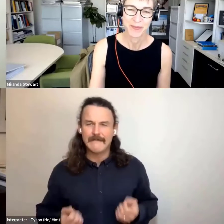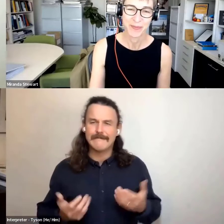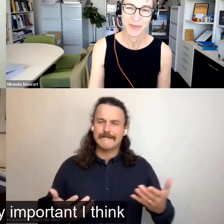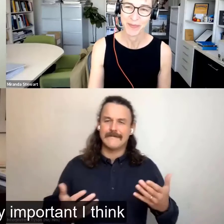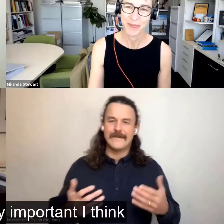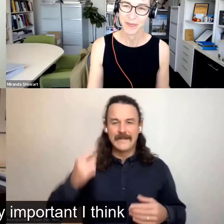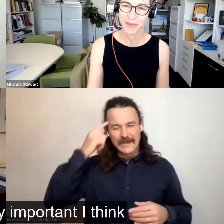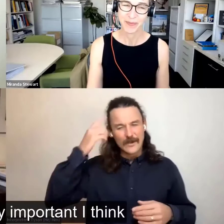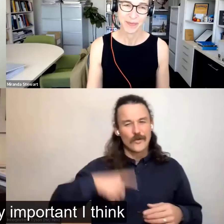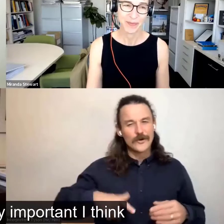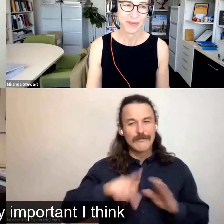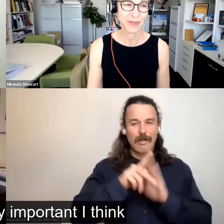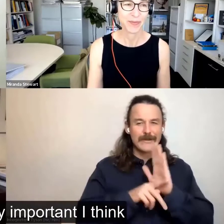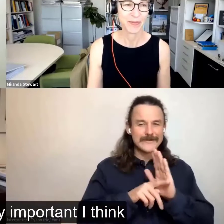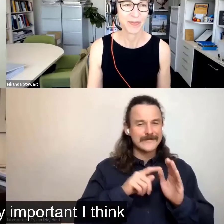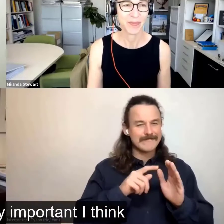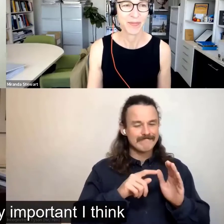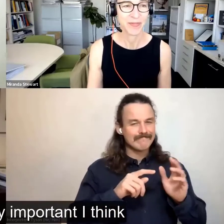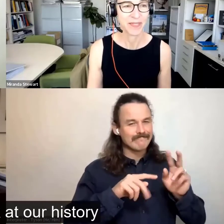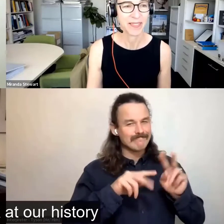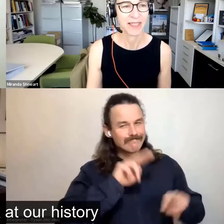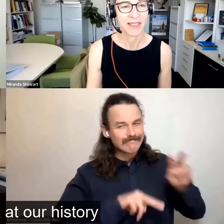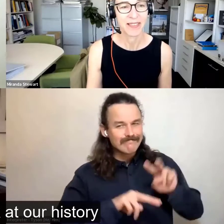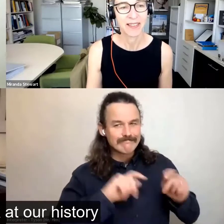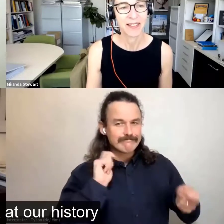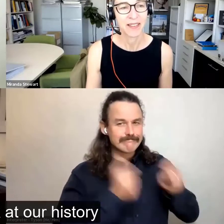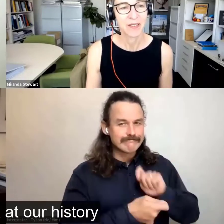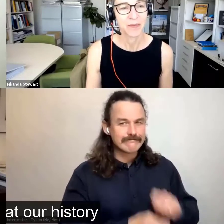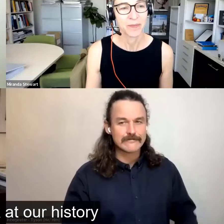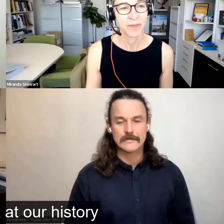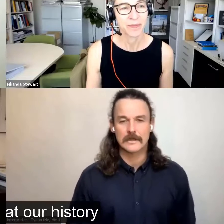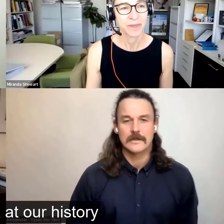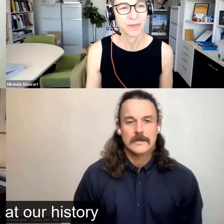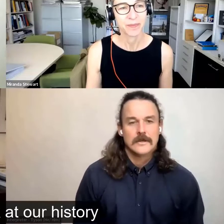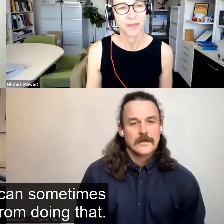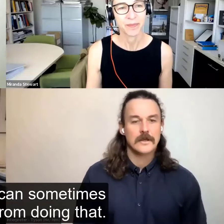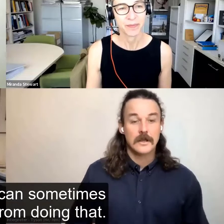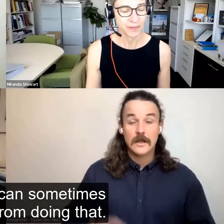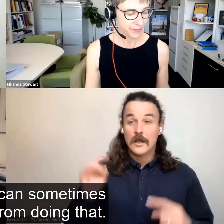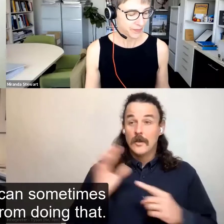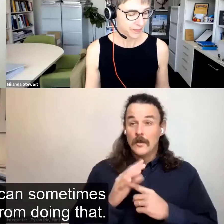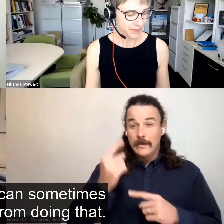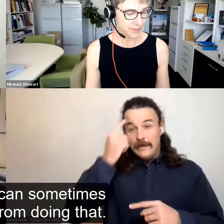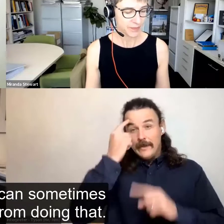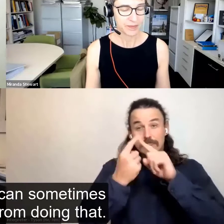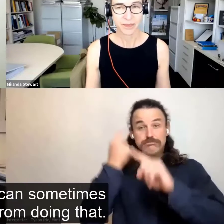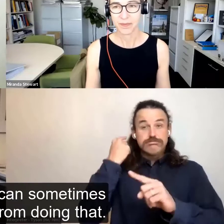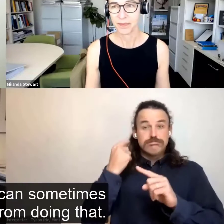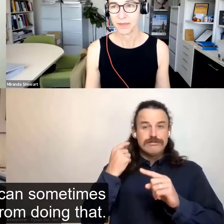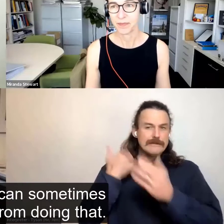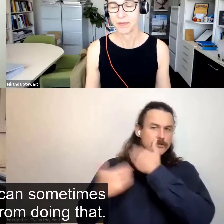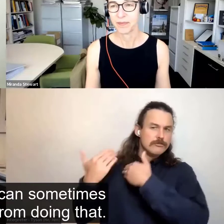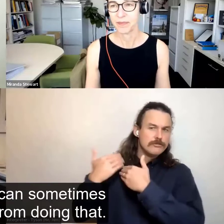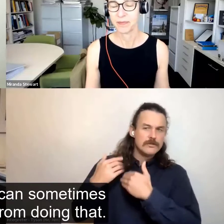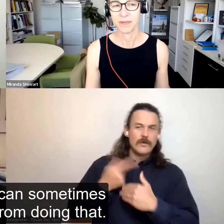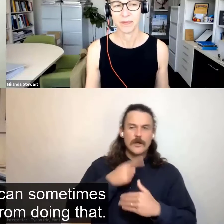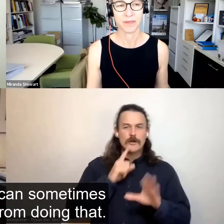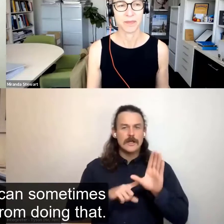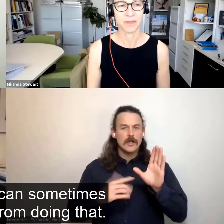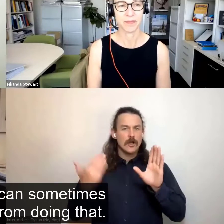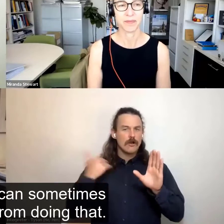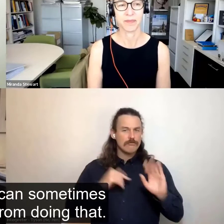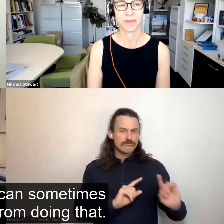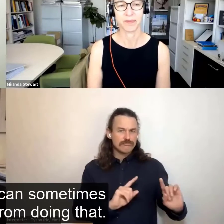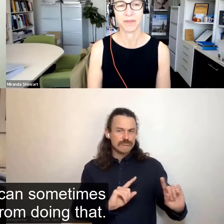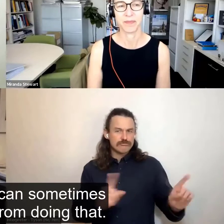Now that's really important, I think, to look back at our history, because we can